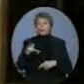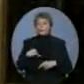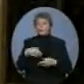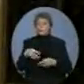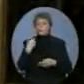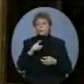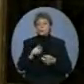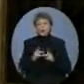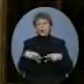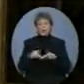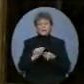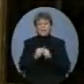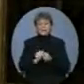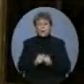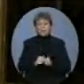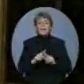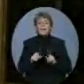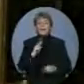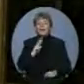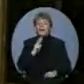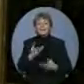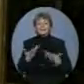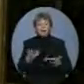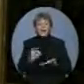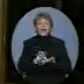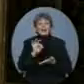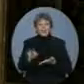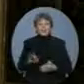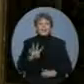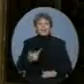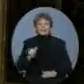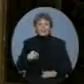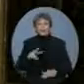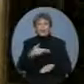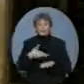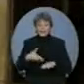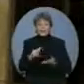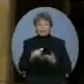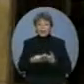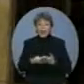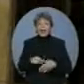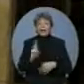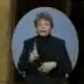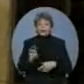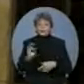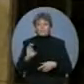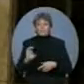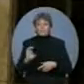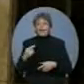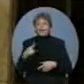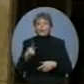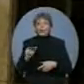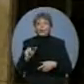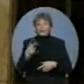.3 billion to Dalton McGinty to harmonize a tax. They're involved. And what's the hit? 8% more for